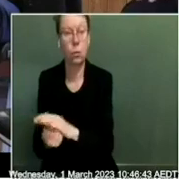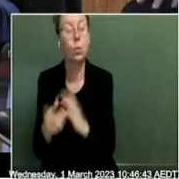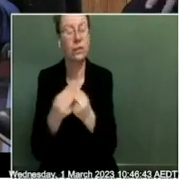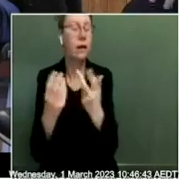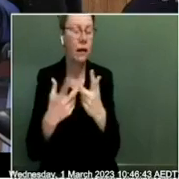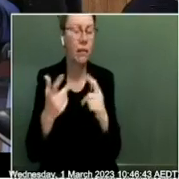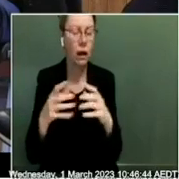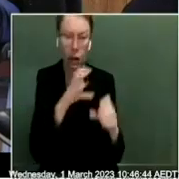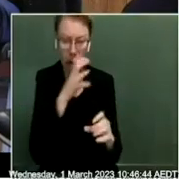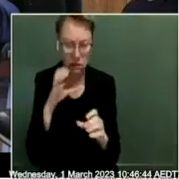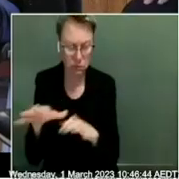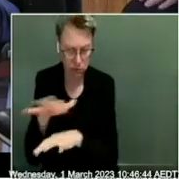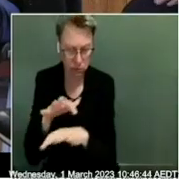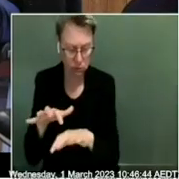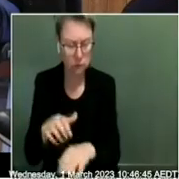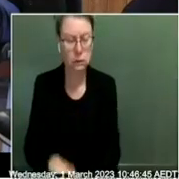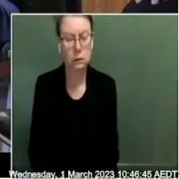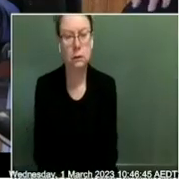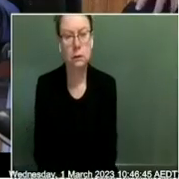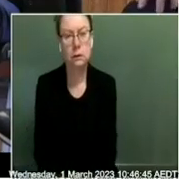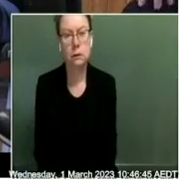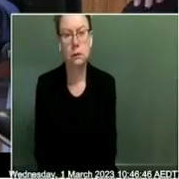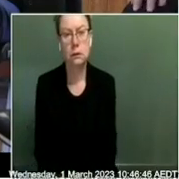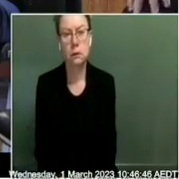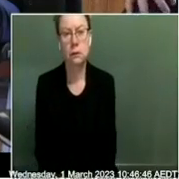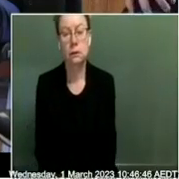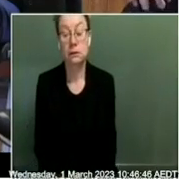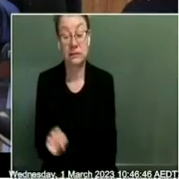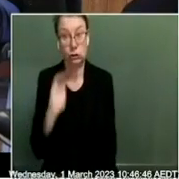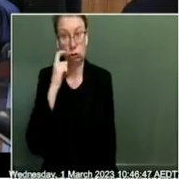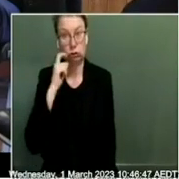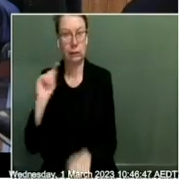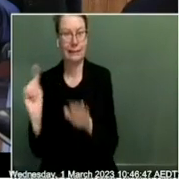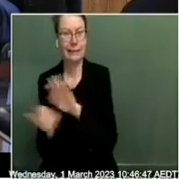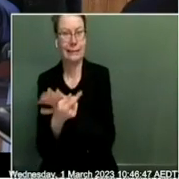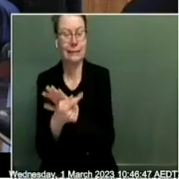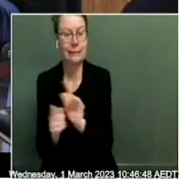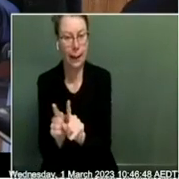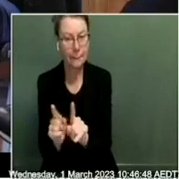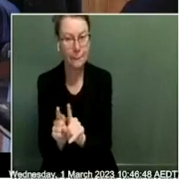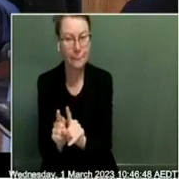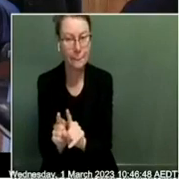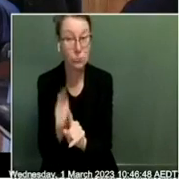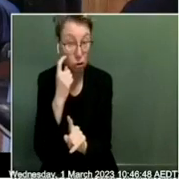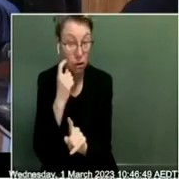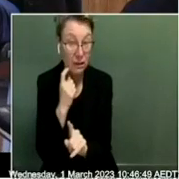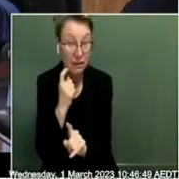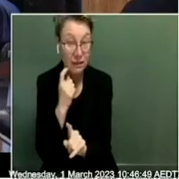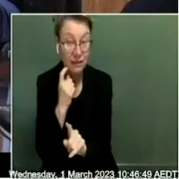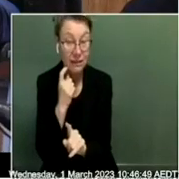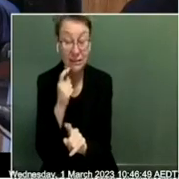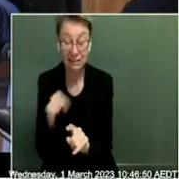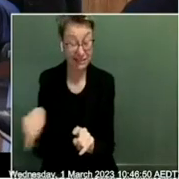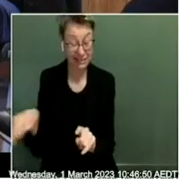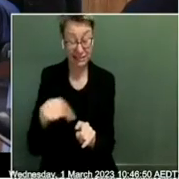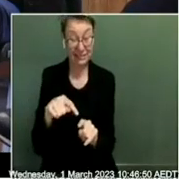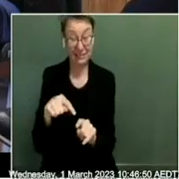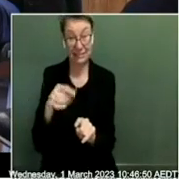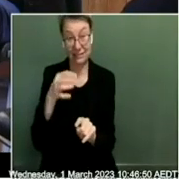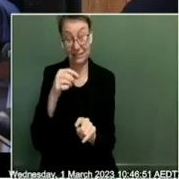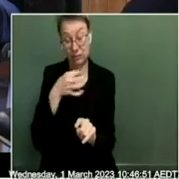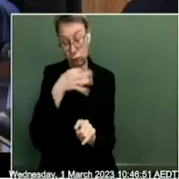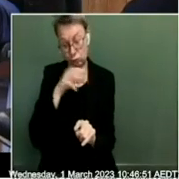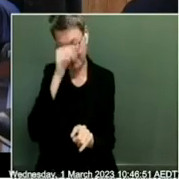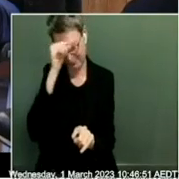And she tried to run away as well. So they were trying to come home and find their family. But also,